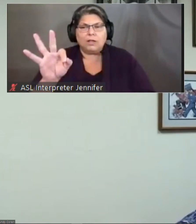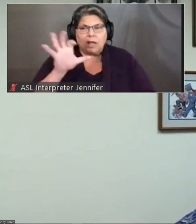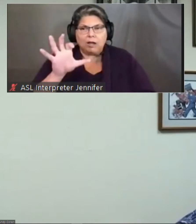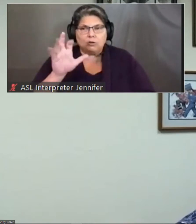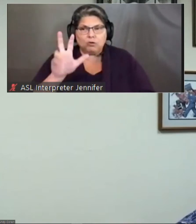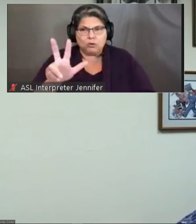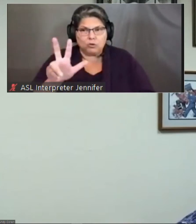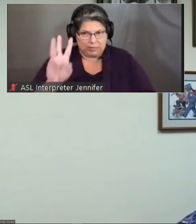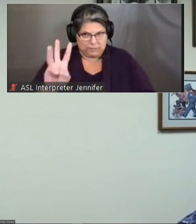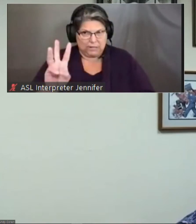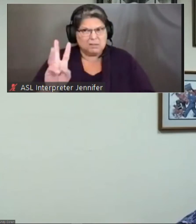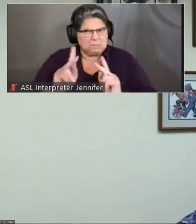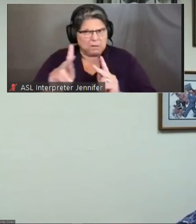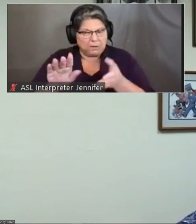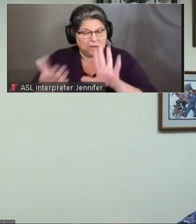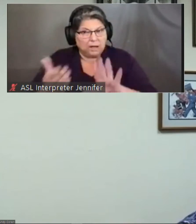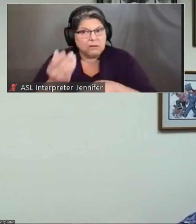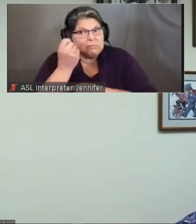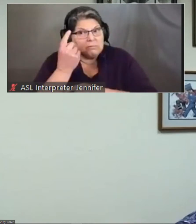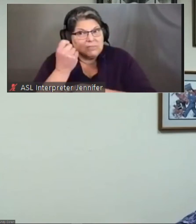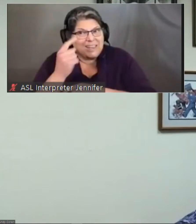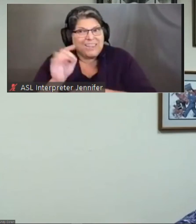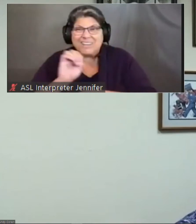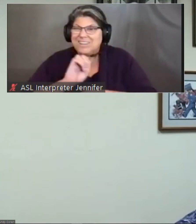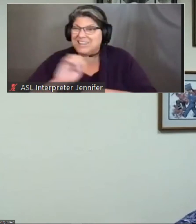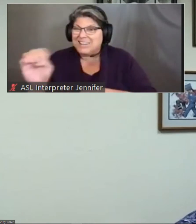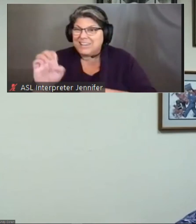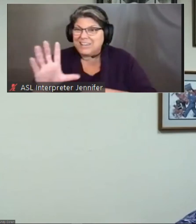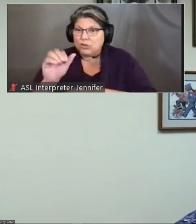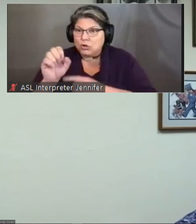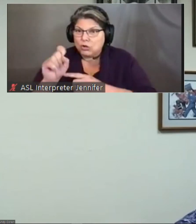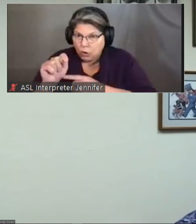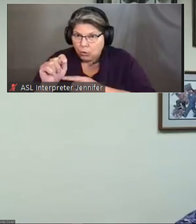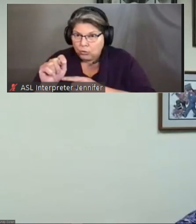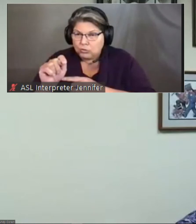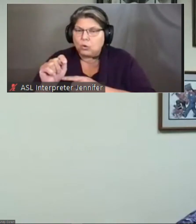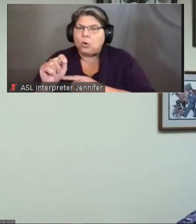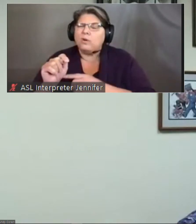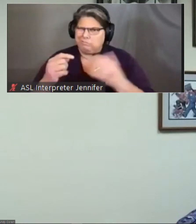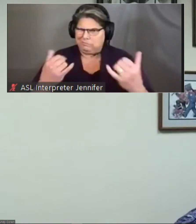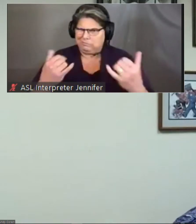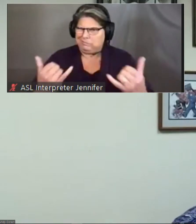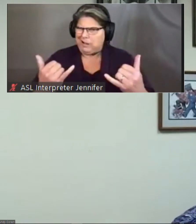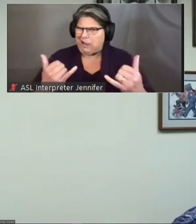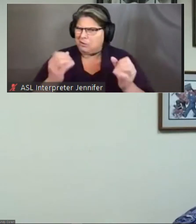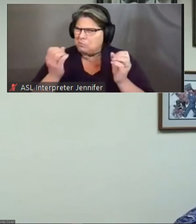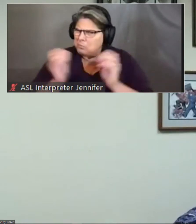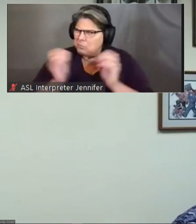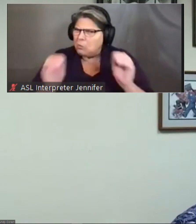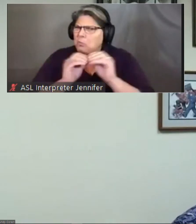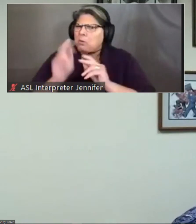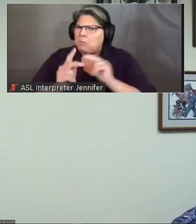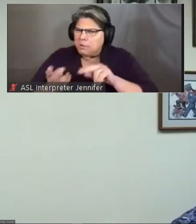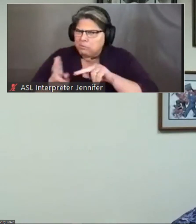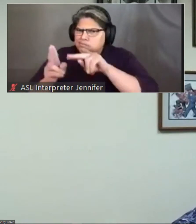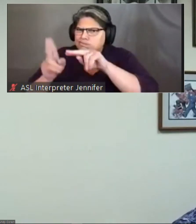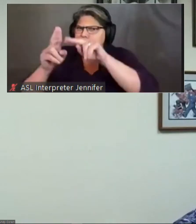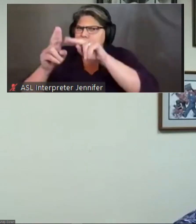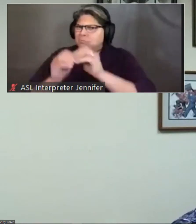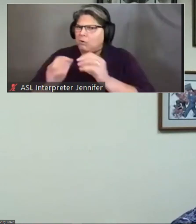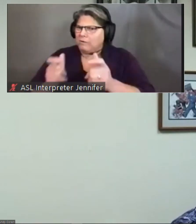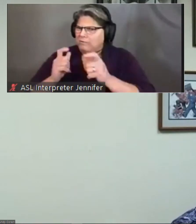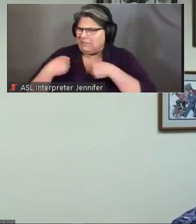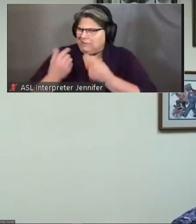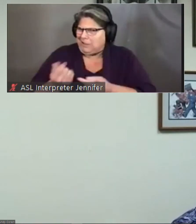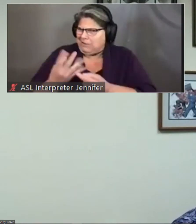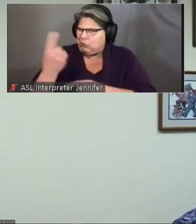57,936. It's noteworthy that the East Coast is seeing some significant increase in the last few days. In Mendocino County,